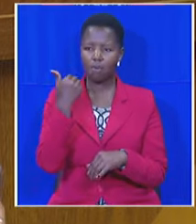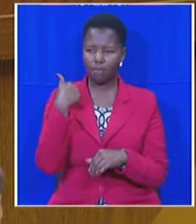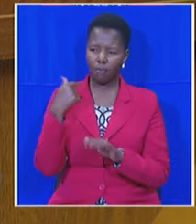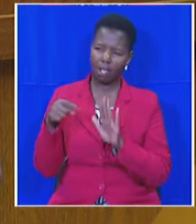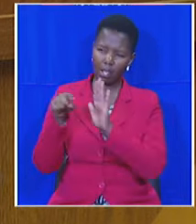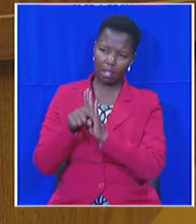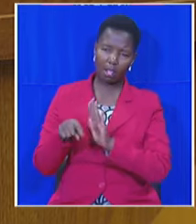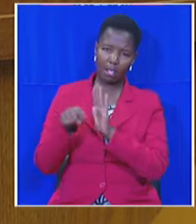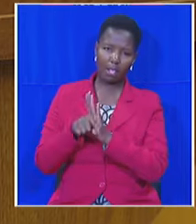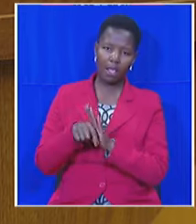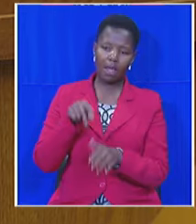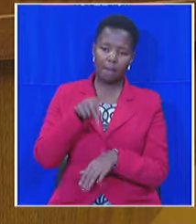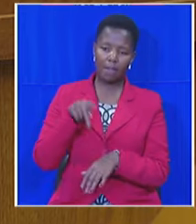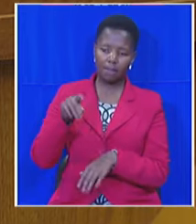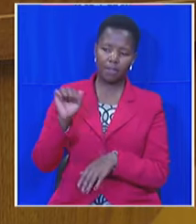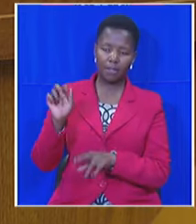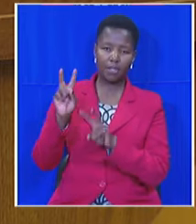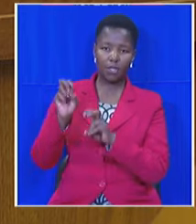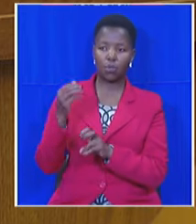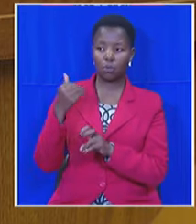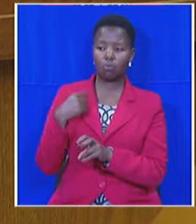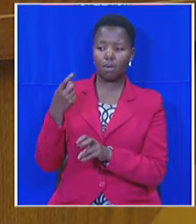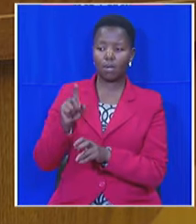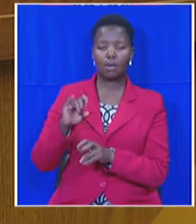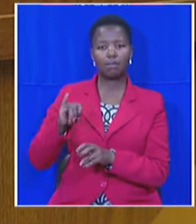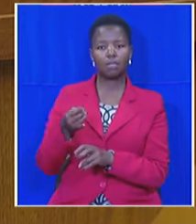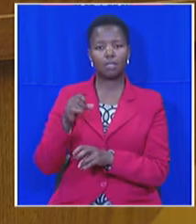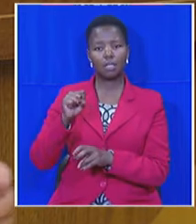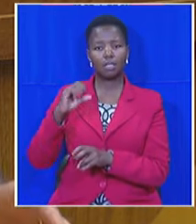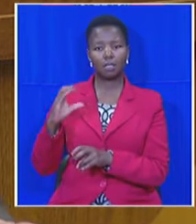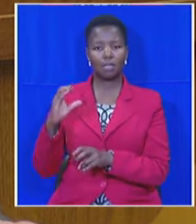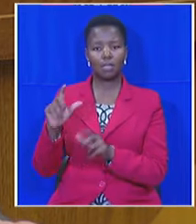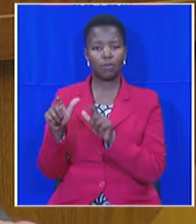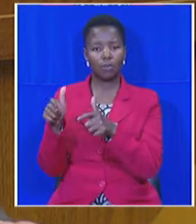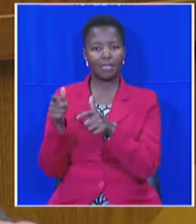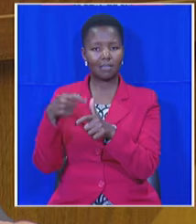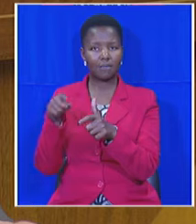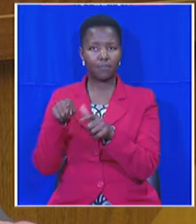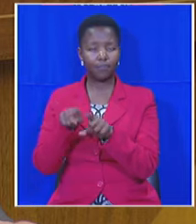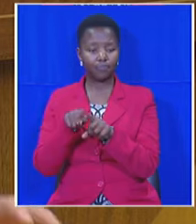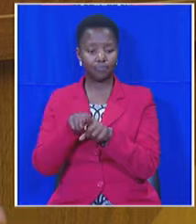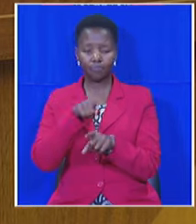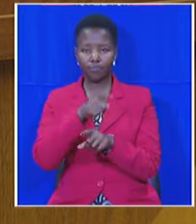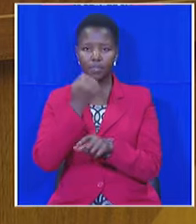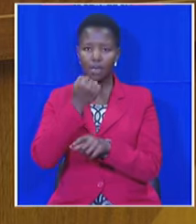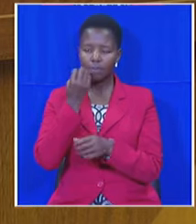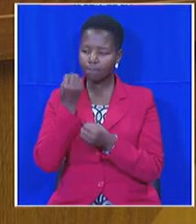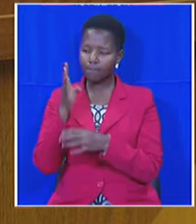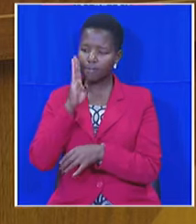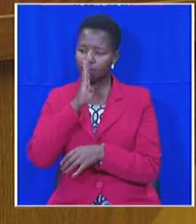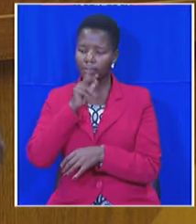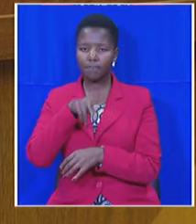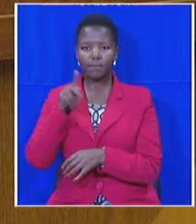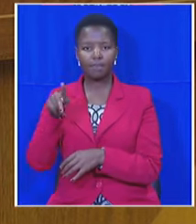Protector was handled by the committee. And regrettably, there was no apology forthcoming to the Public